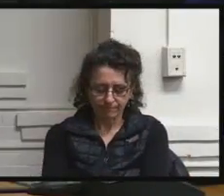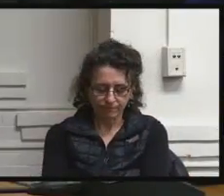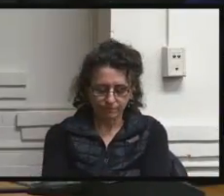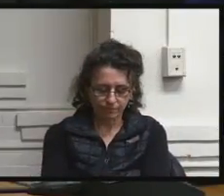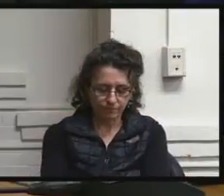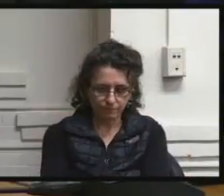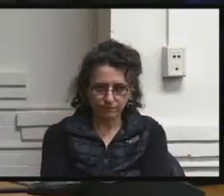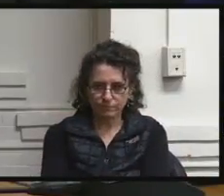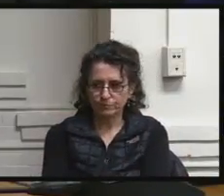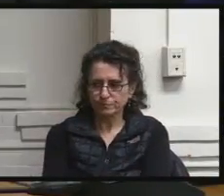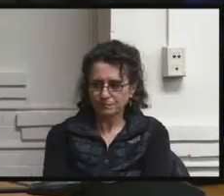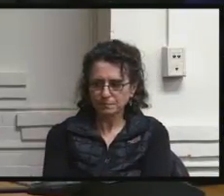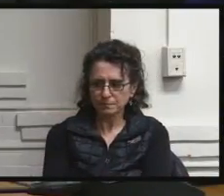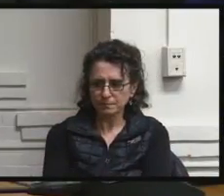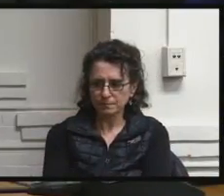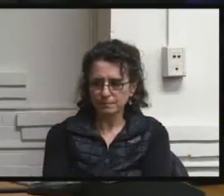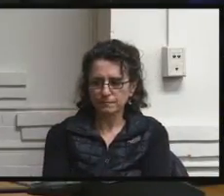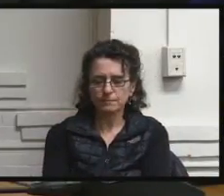budget,